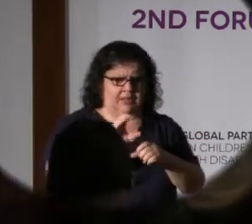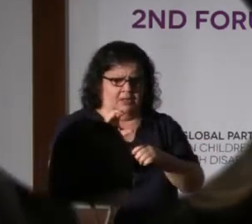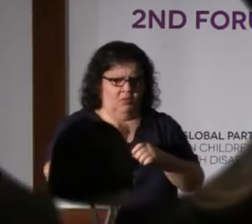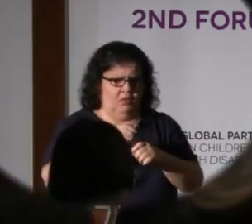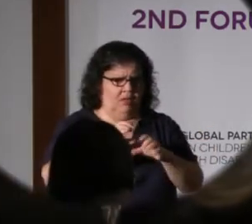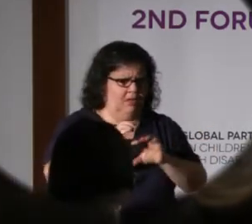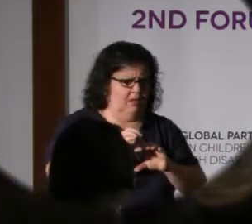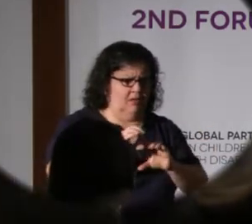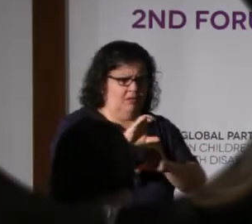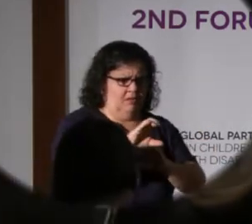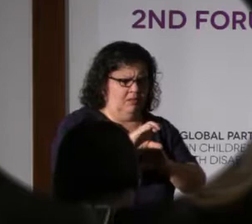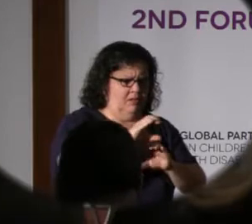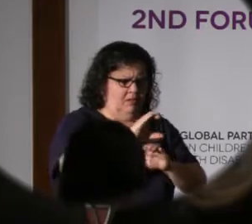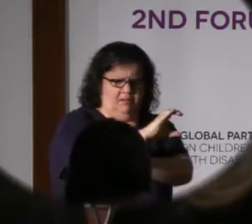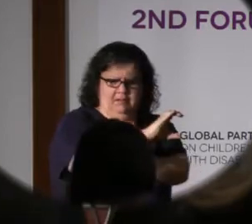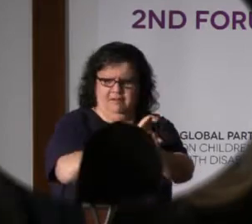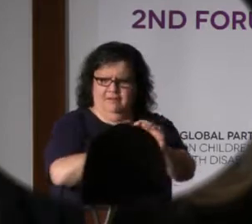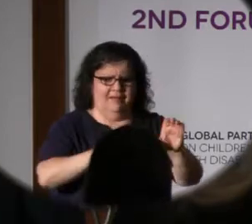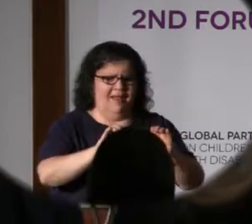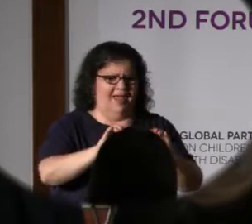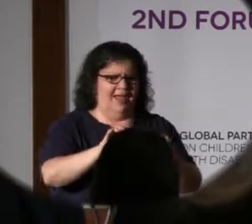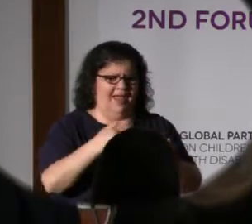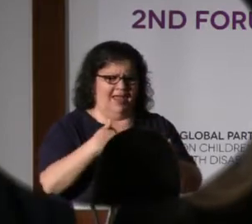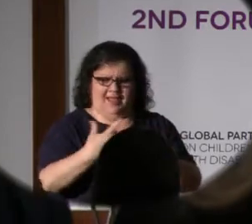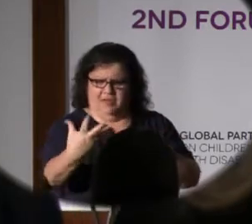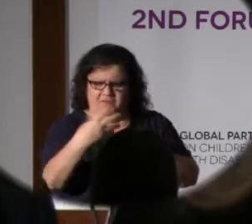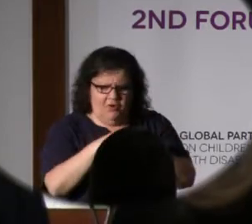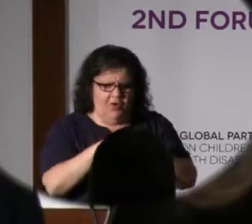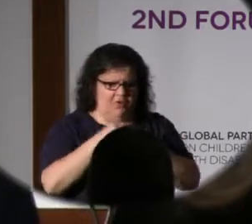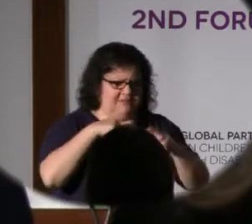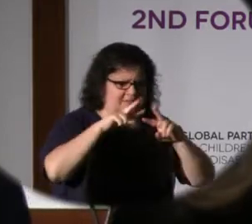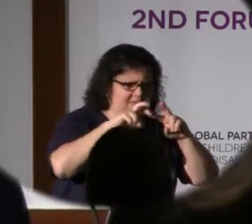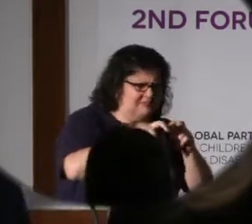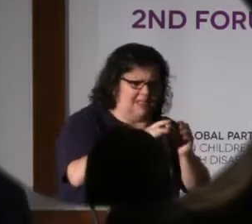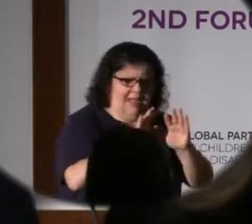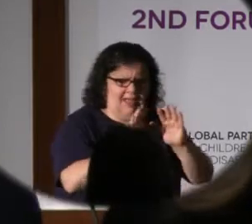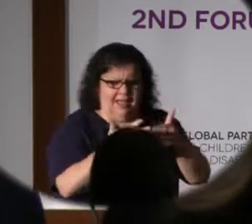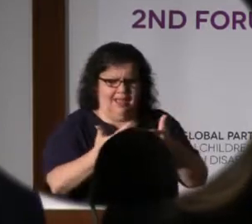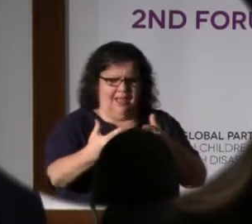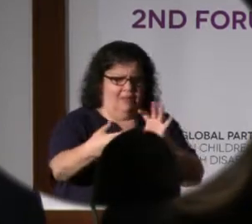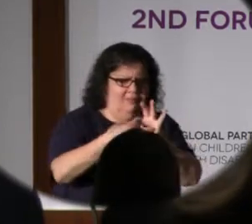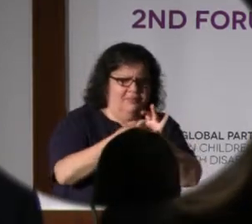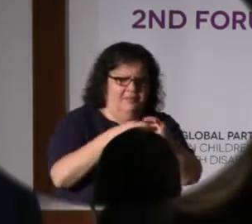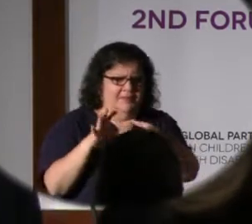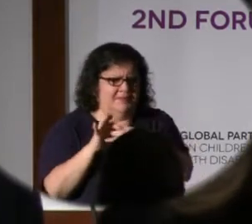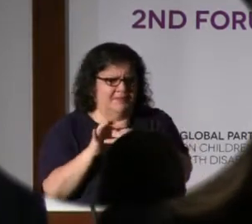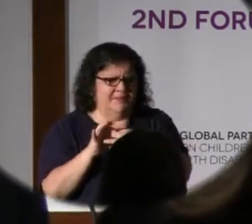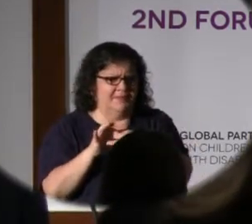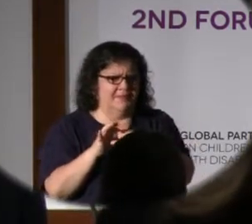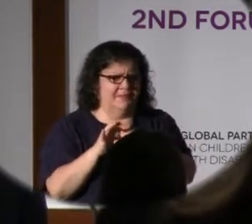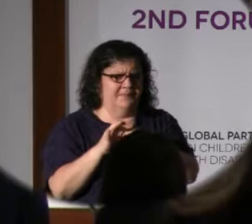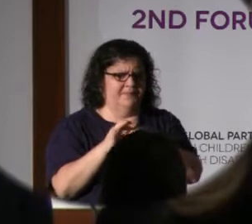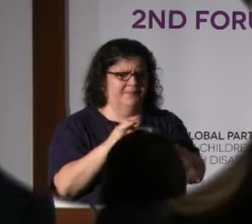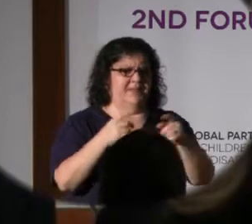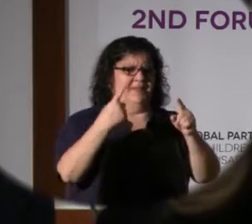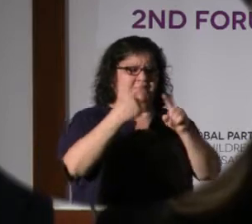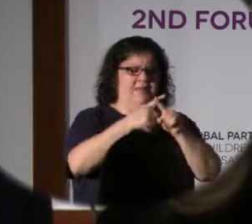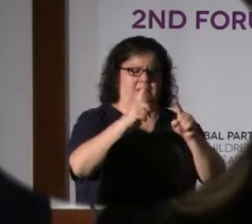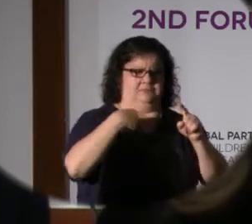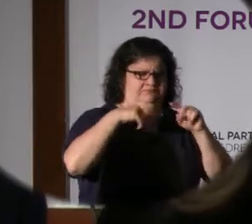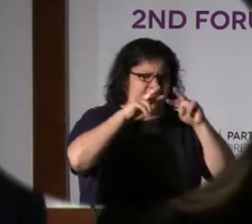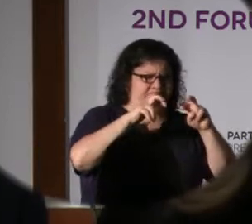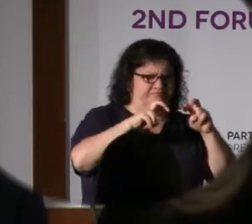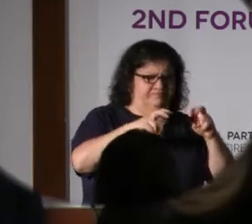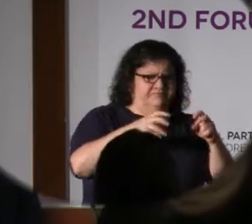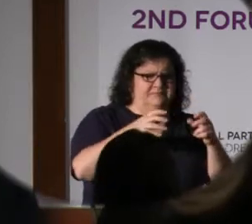with disabilities. And indeed, improving and gathering of statistics and data on disability is crucial,